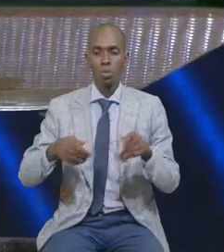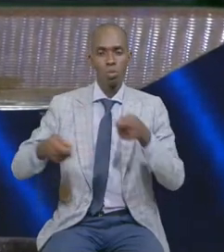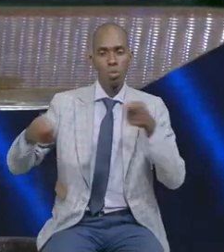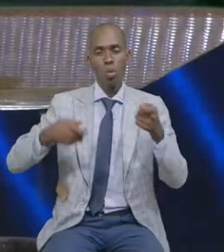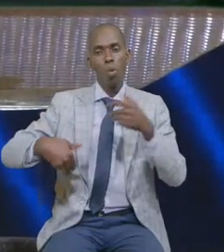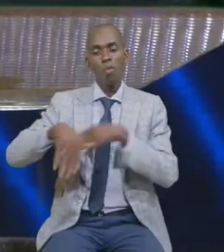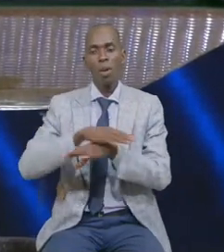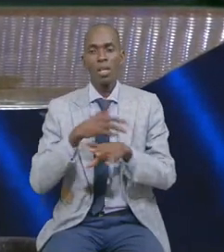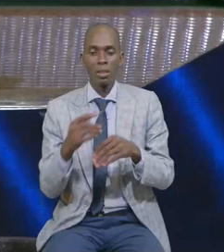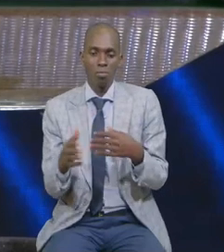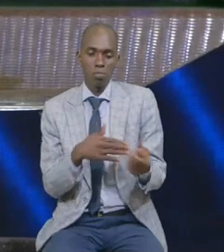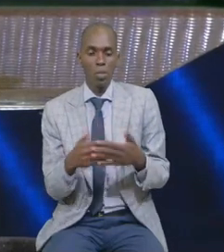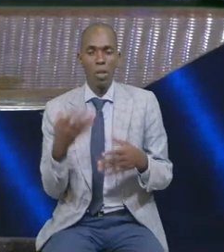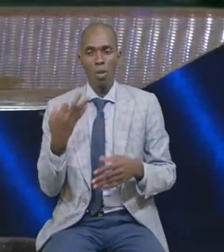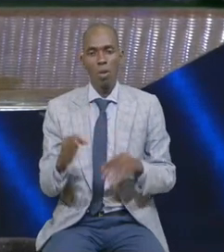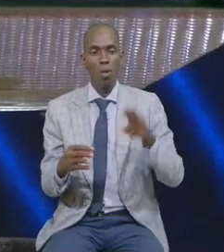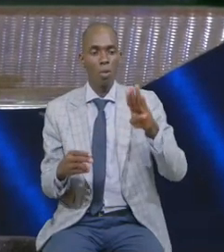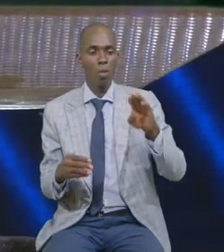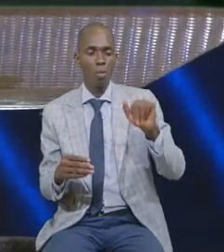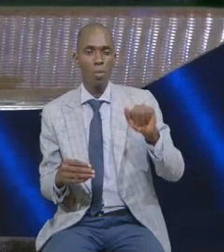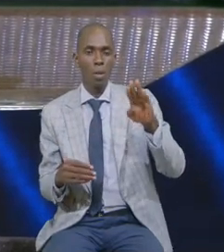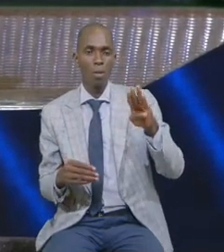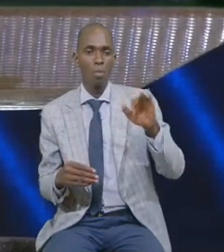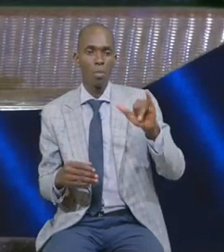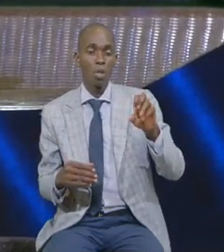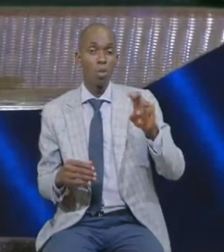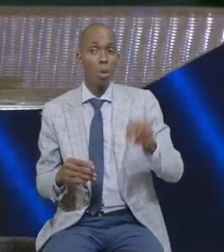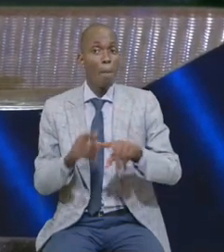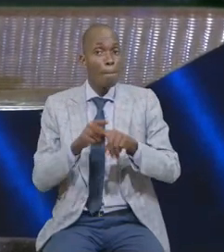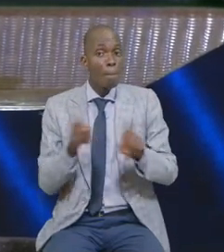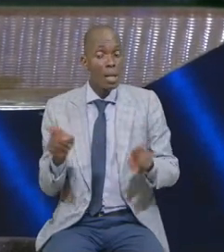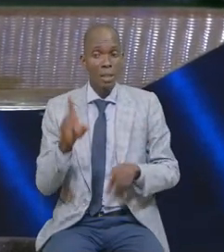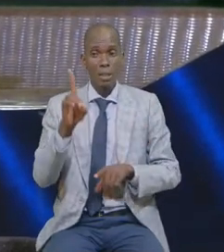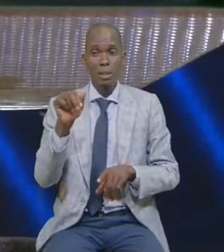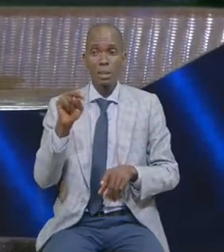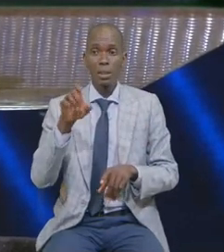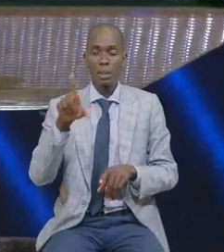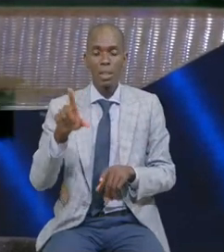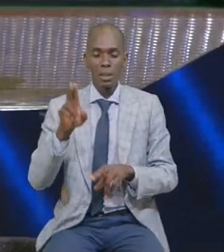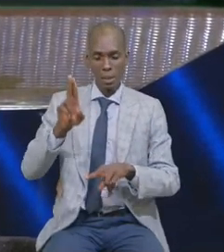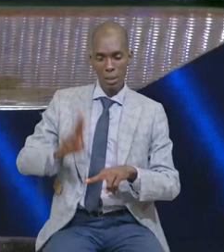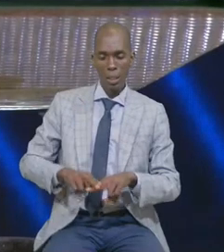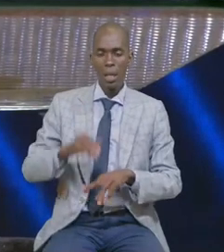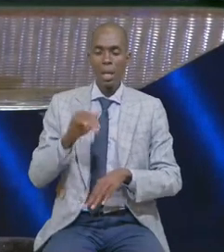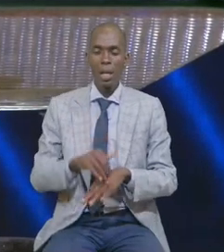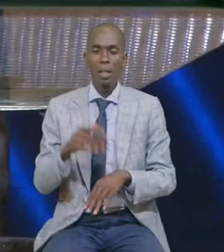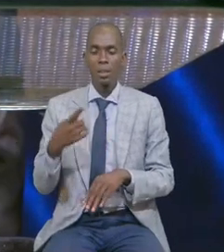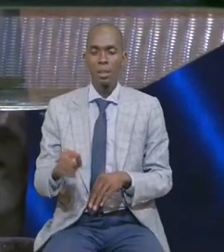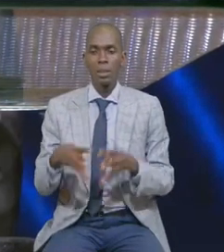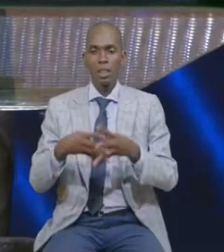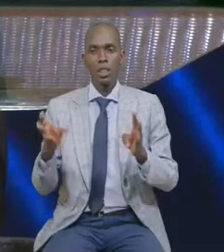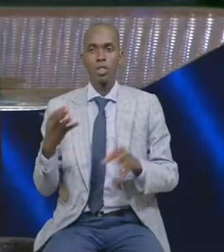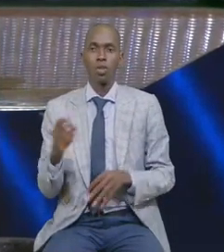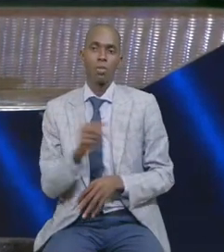province of Babylon. But Daniel sat in the king's, in the gate of the king. Look at